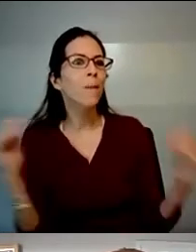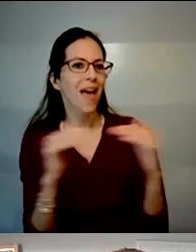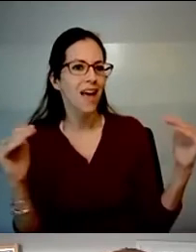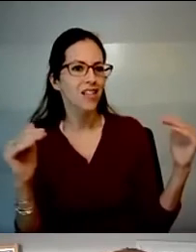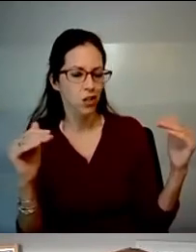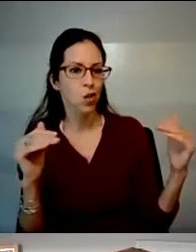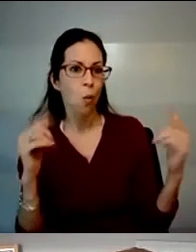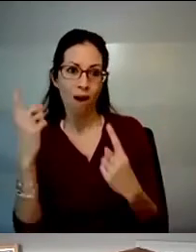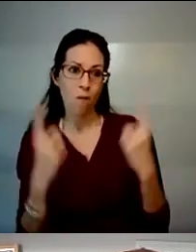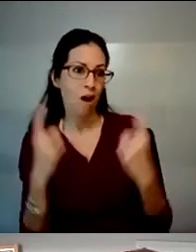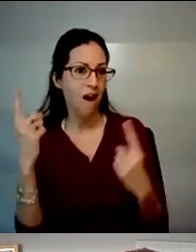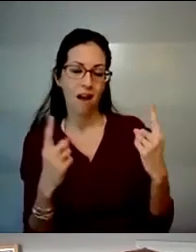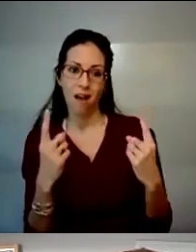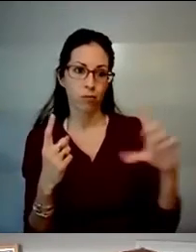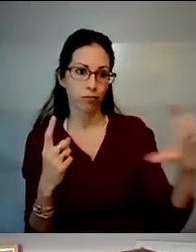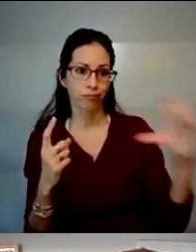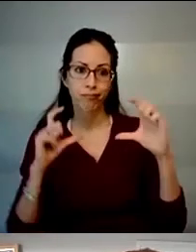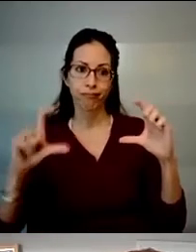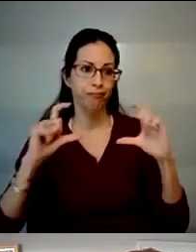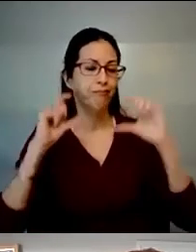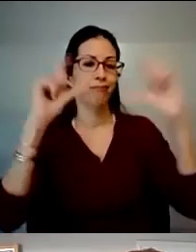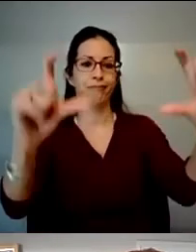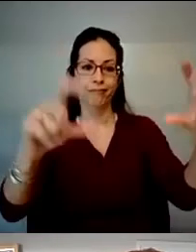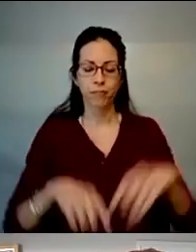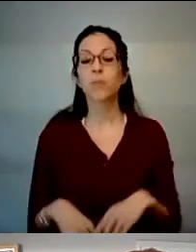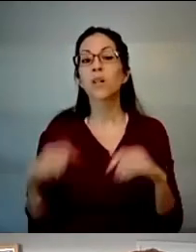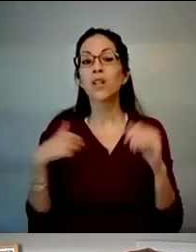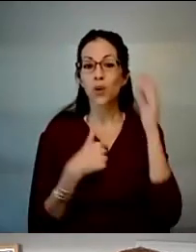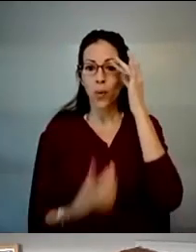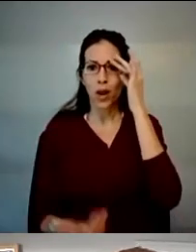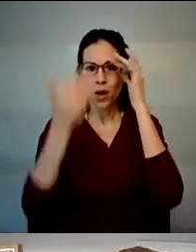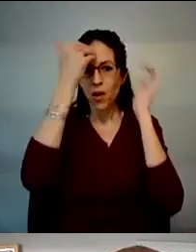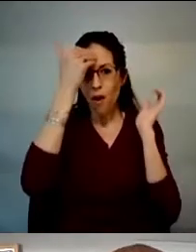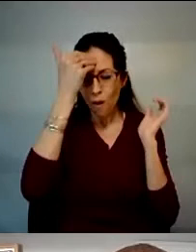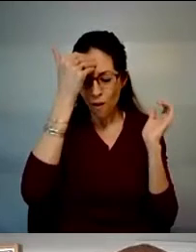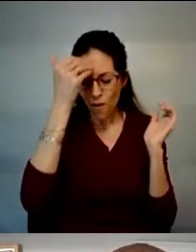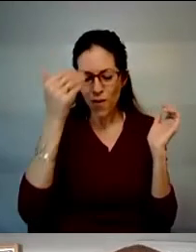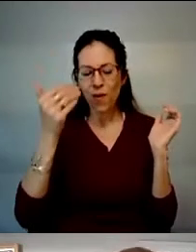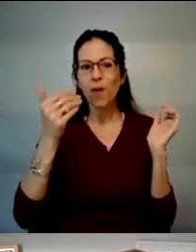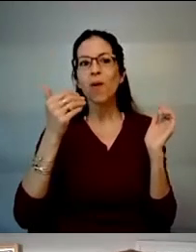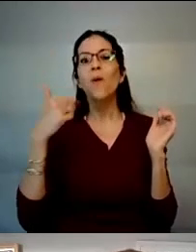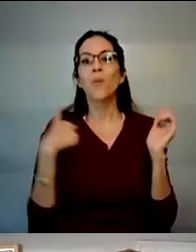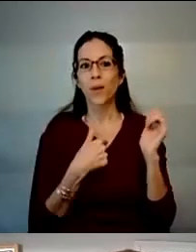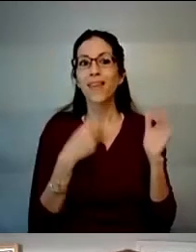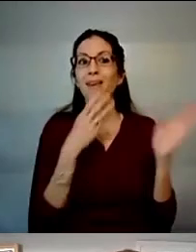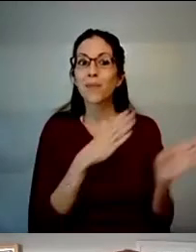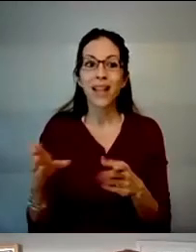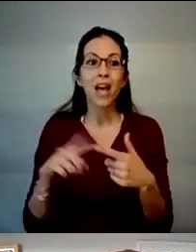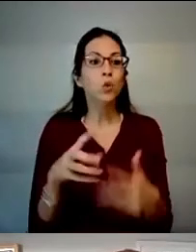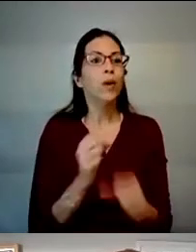dollar. Through this, knowing that some of the sponsorships that we had probably planned on occurring in the future weren't going to